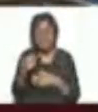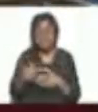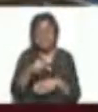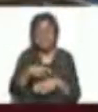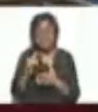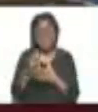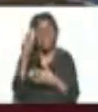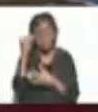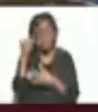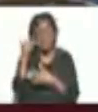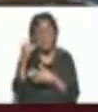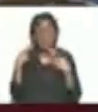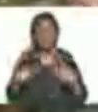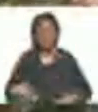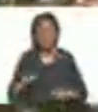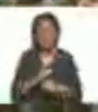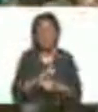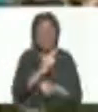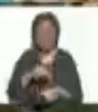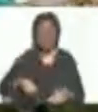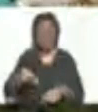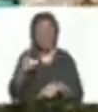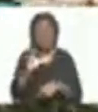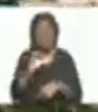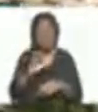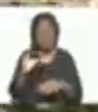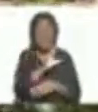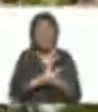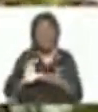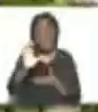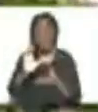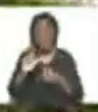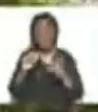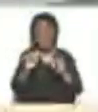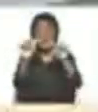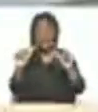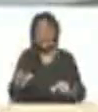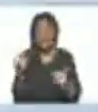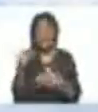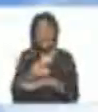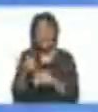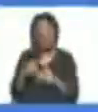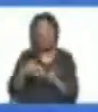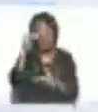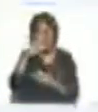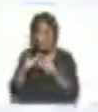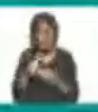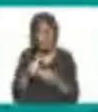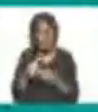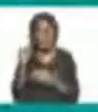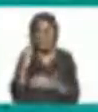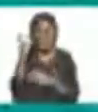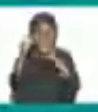Queens College's auditorium Tuesday night to learn more about Atlantis Paradise Island Resort's intention to acquire a water